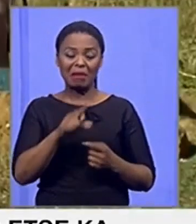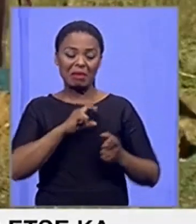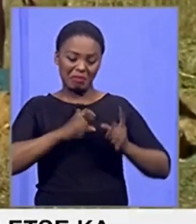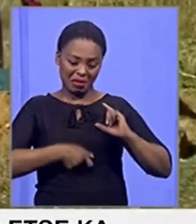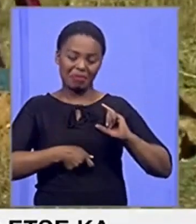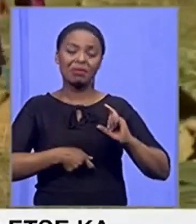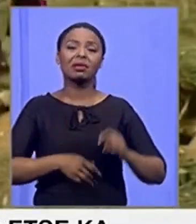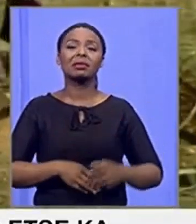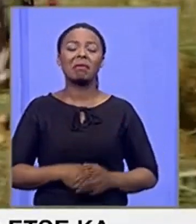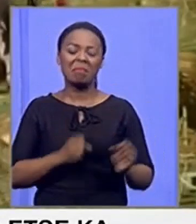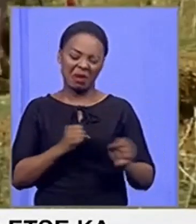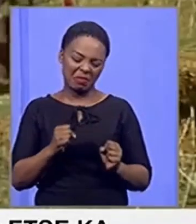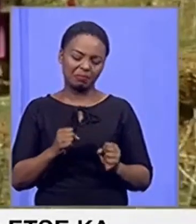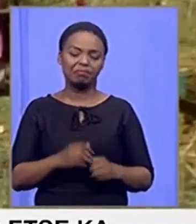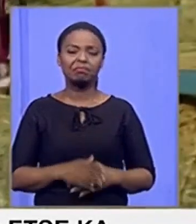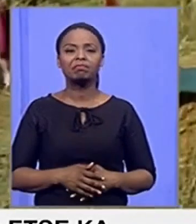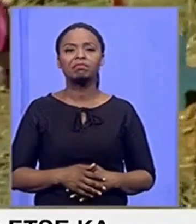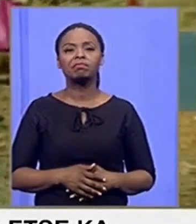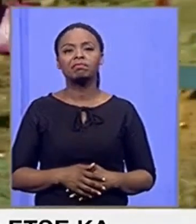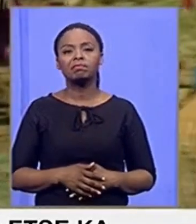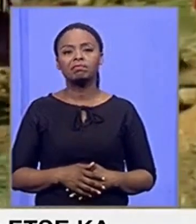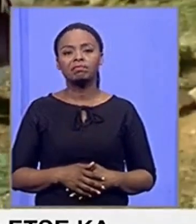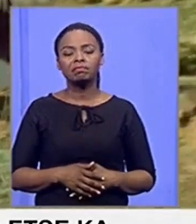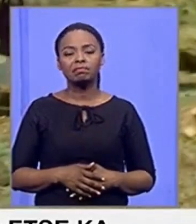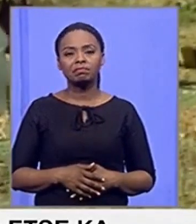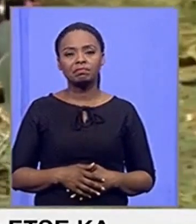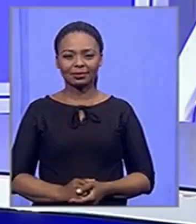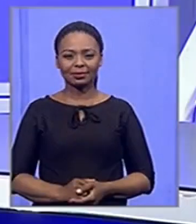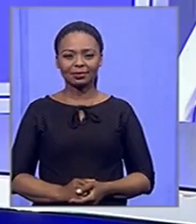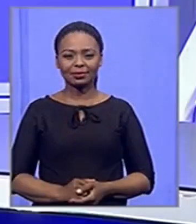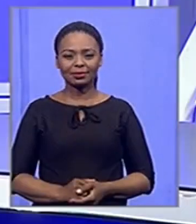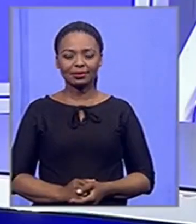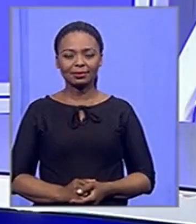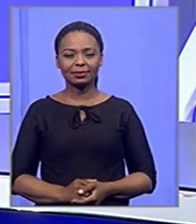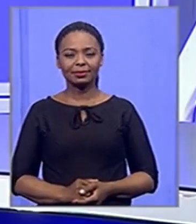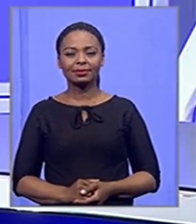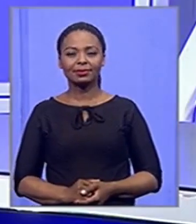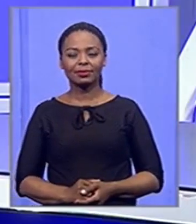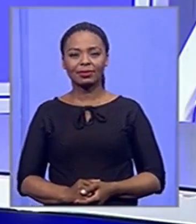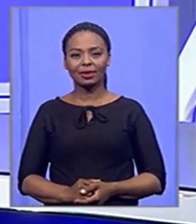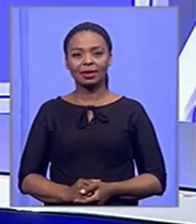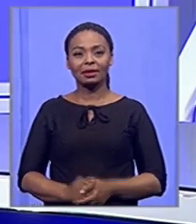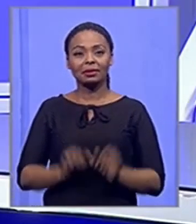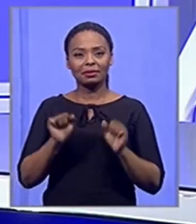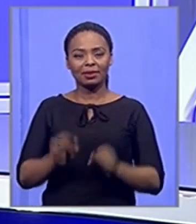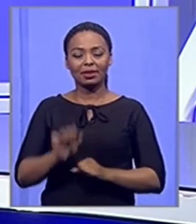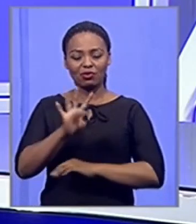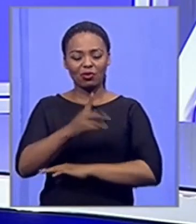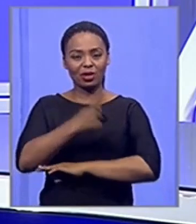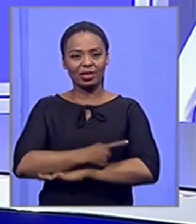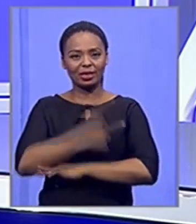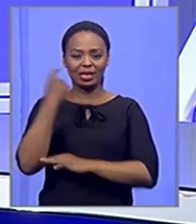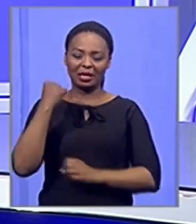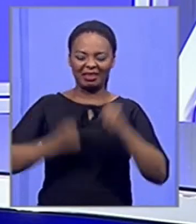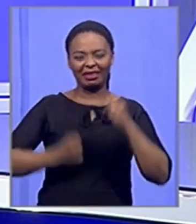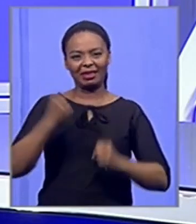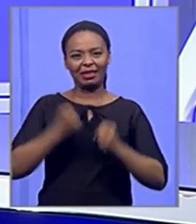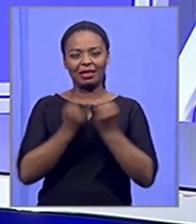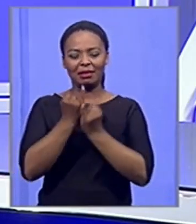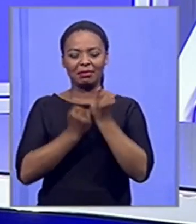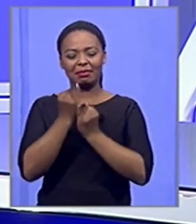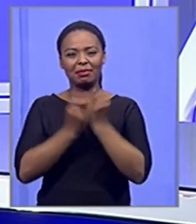Silwane Gagau, SABC News, Klerksdorp. Ke matsatsi a ka bang a mane jwale Comrades Marathon e fedile mme